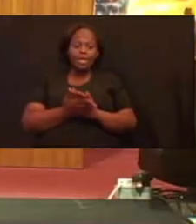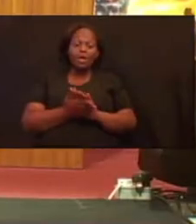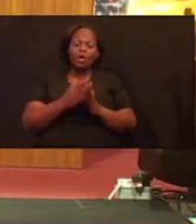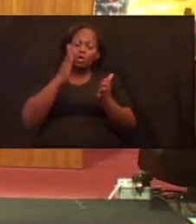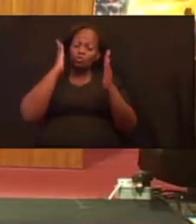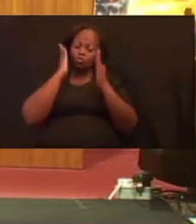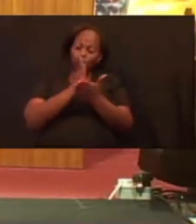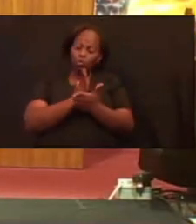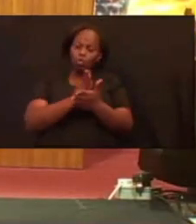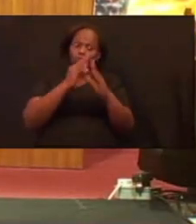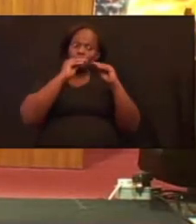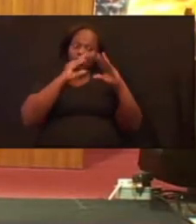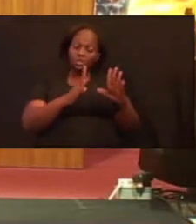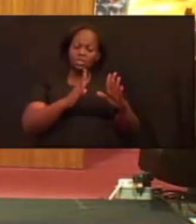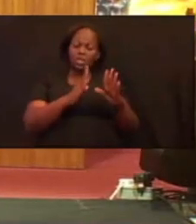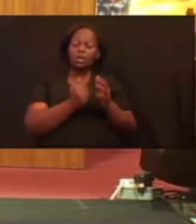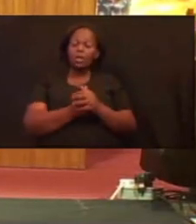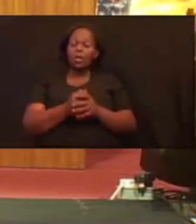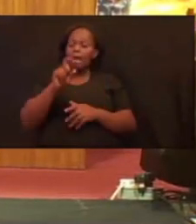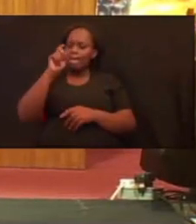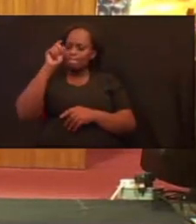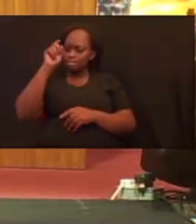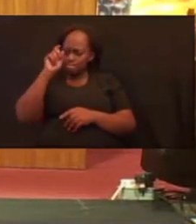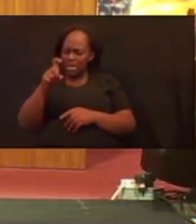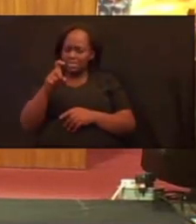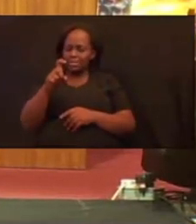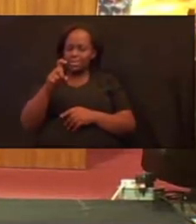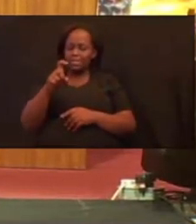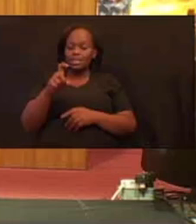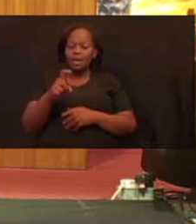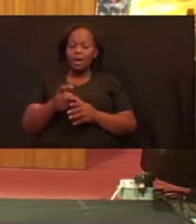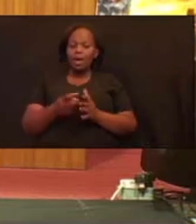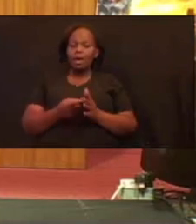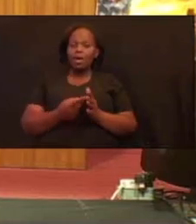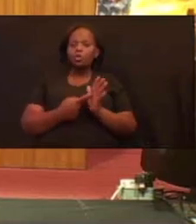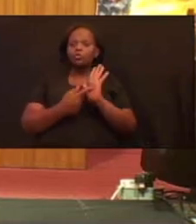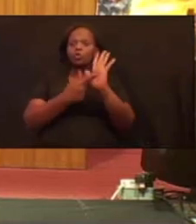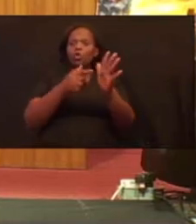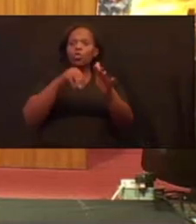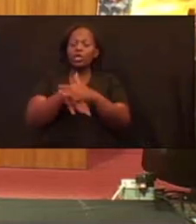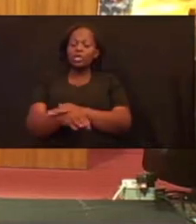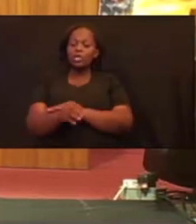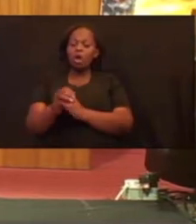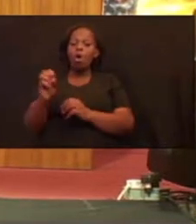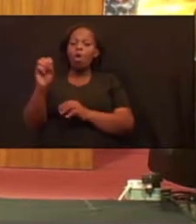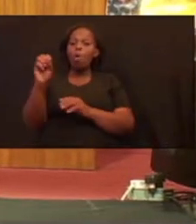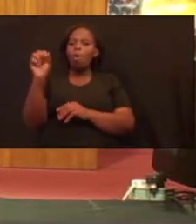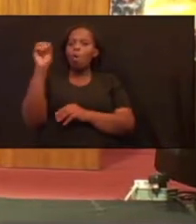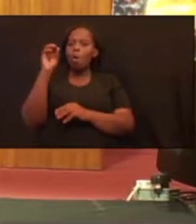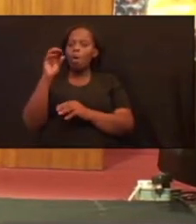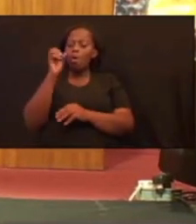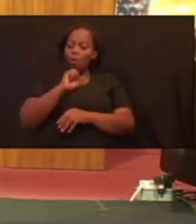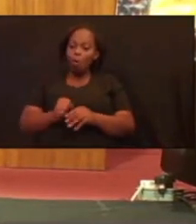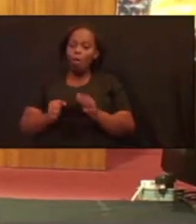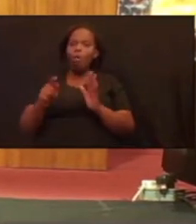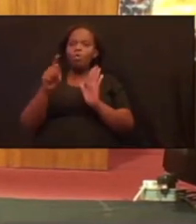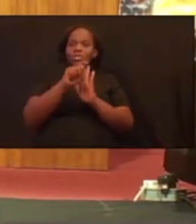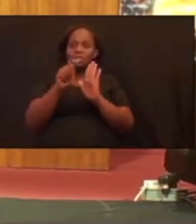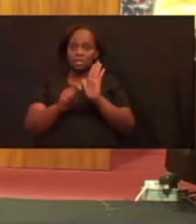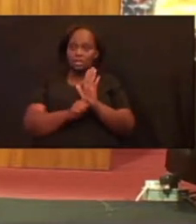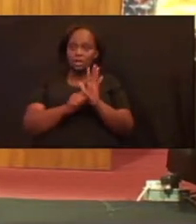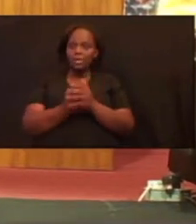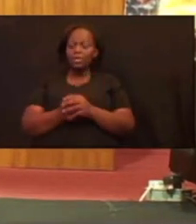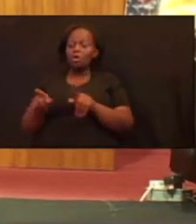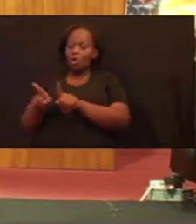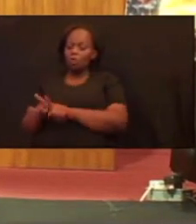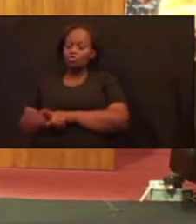Old Testament. We must see that truth or that thought reflected in the Old Testament. Number two, it must be captured in the ministry and